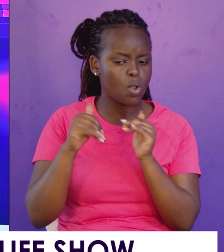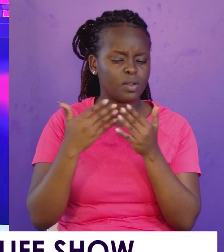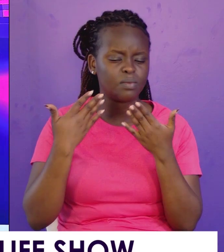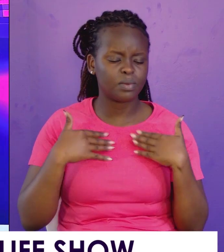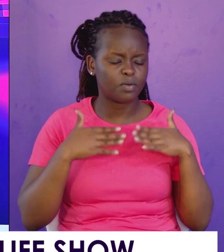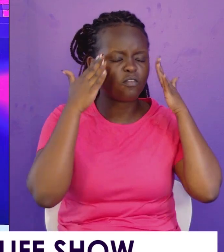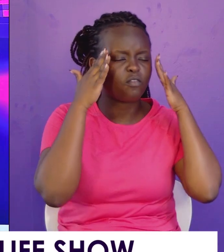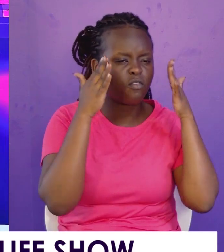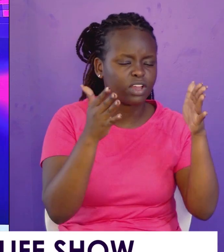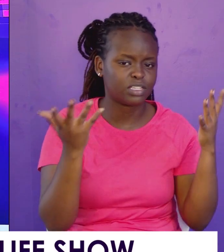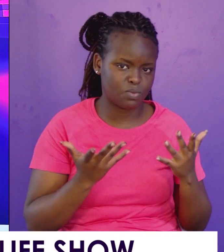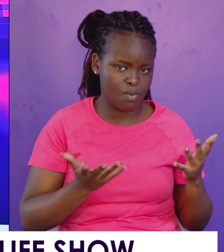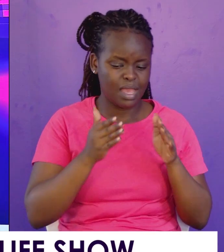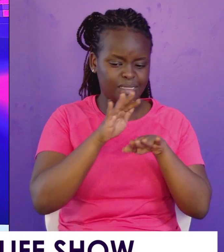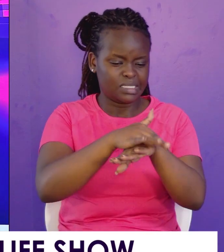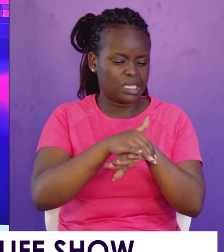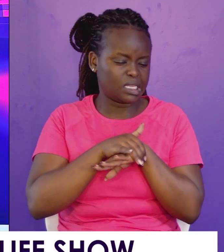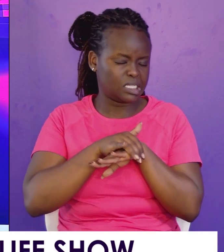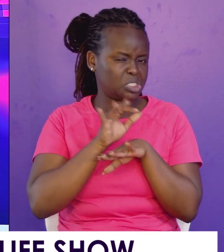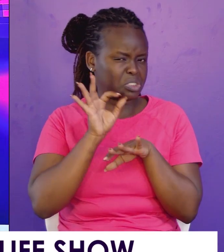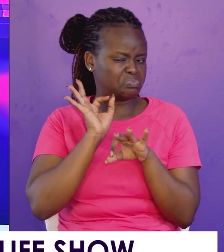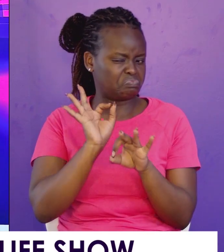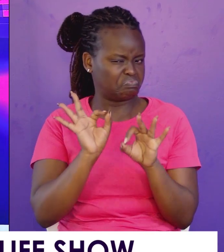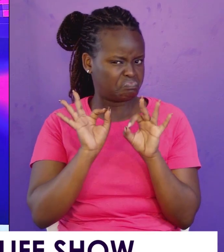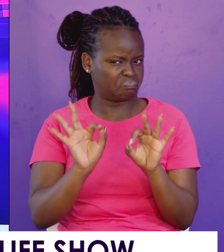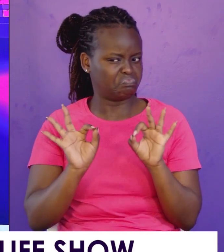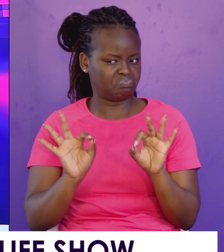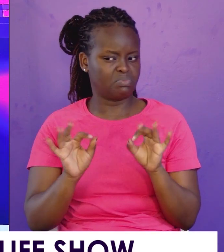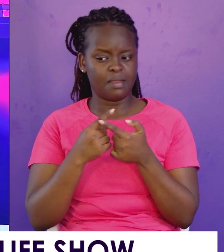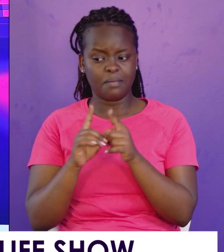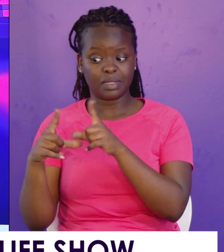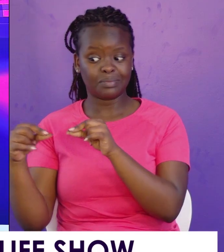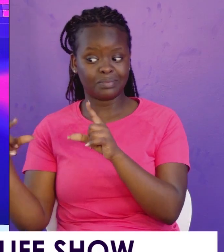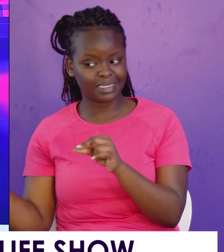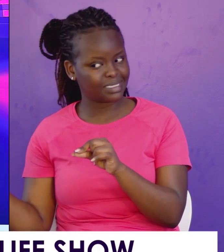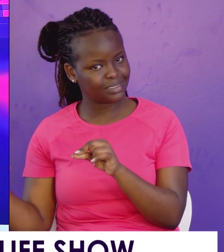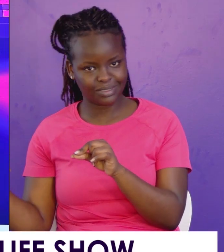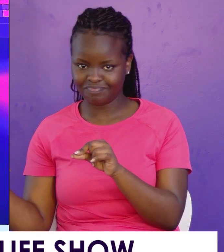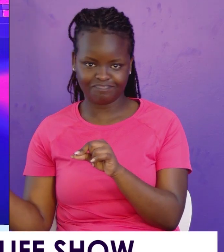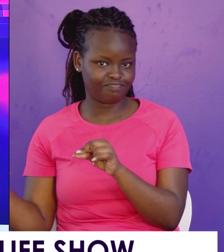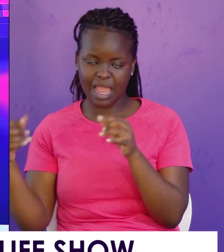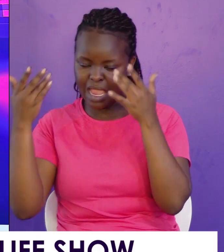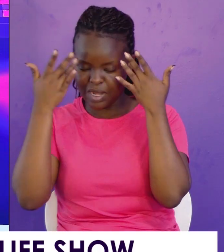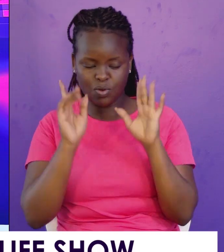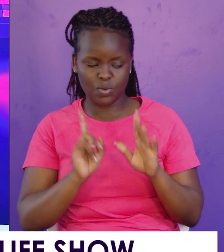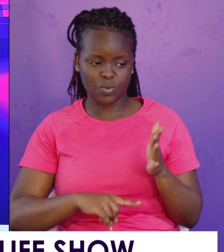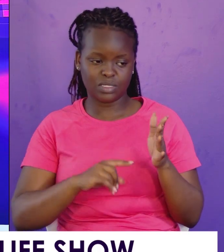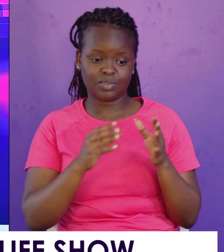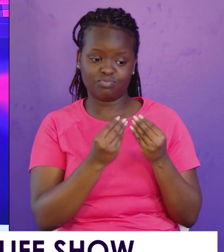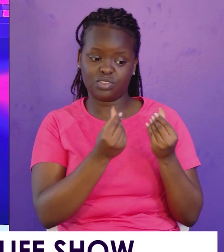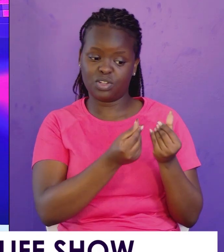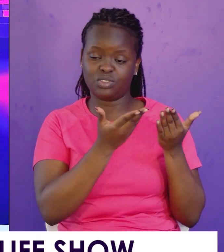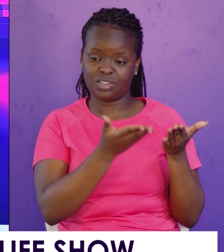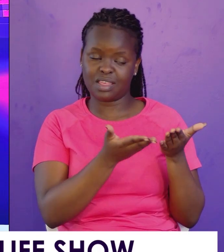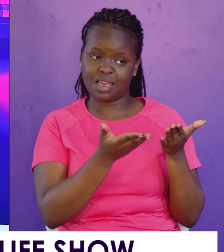his maybe the speech. twang or what have you. Yeah. I don't know what somebody can do in that scenario because you may find yourself.